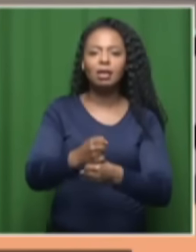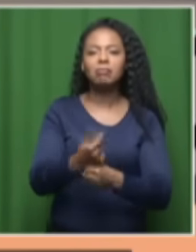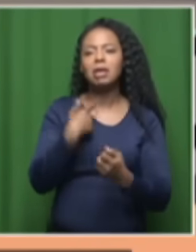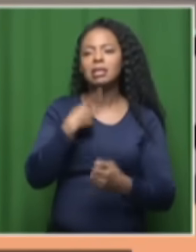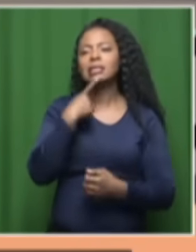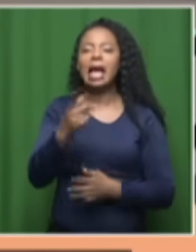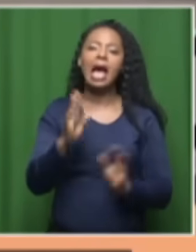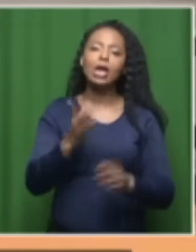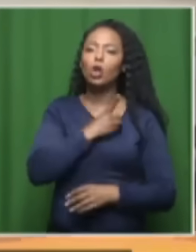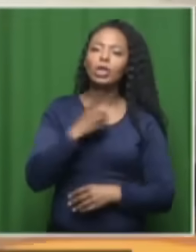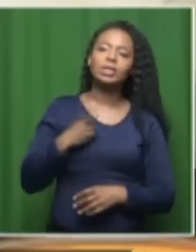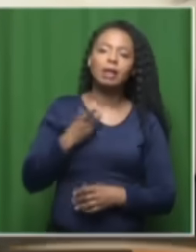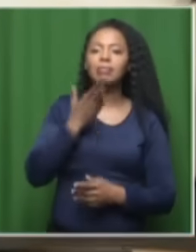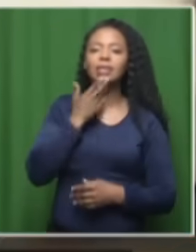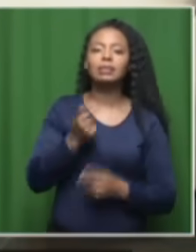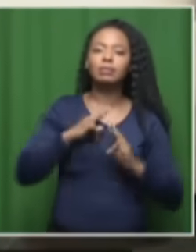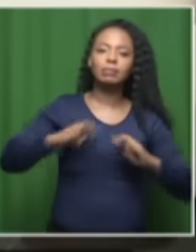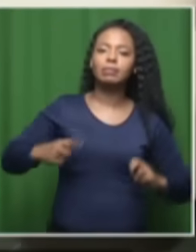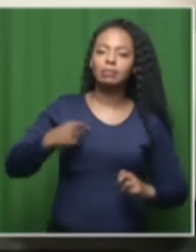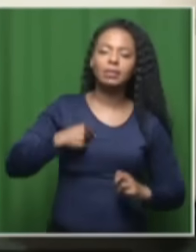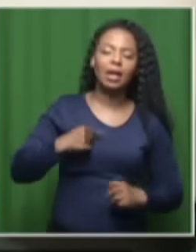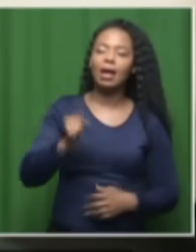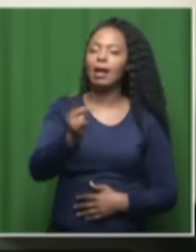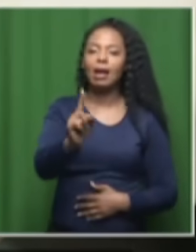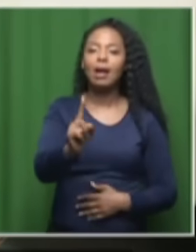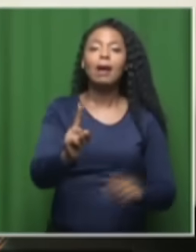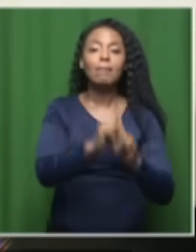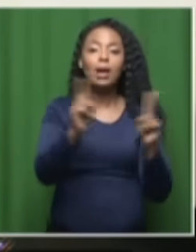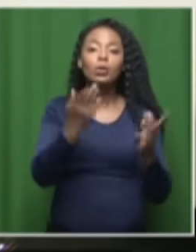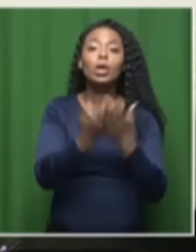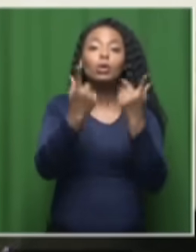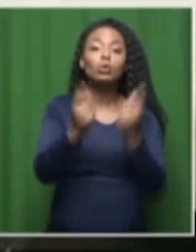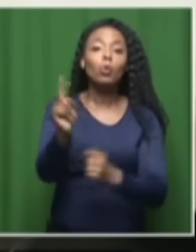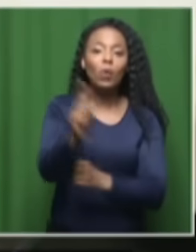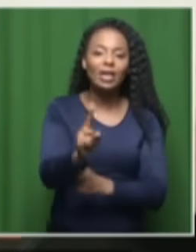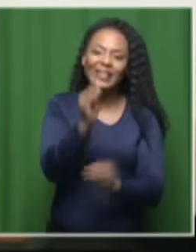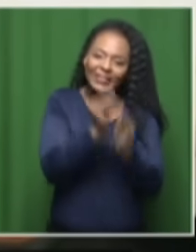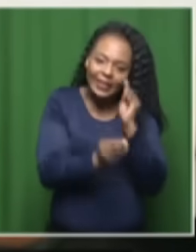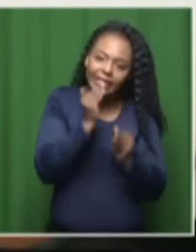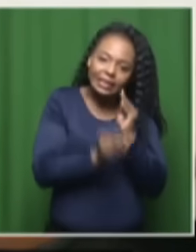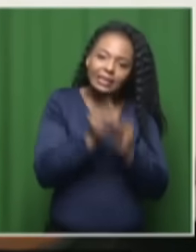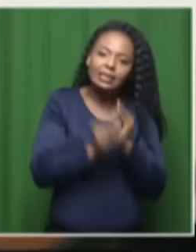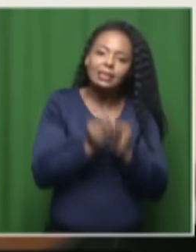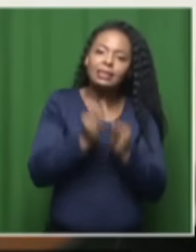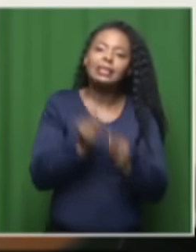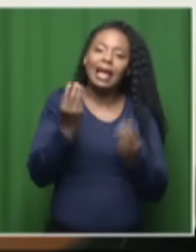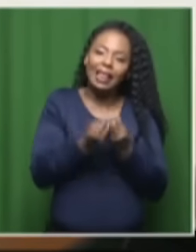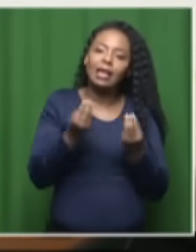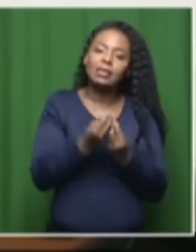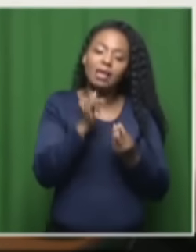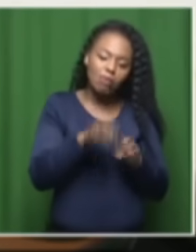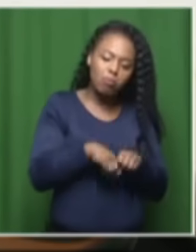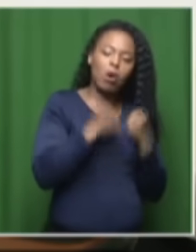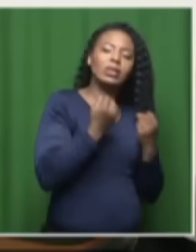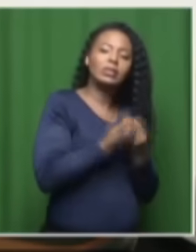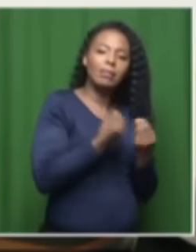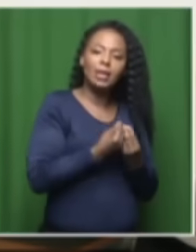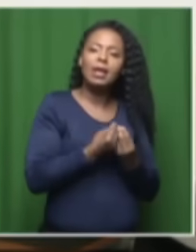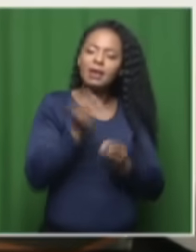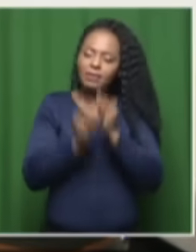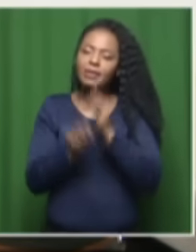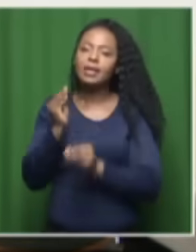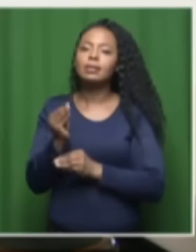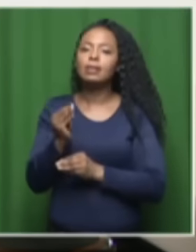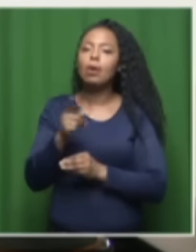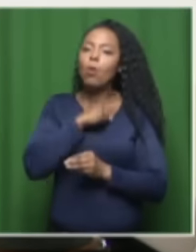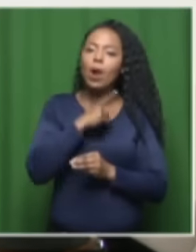maintenance. You can't catch it up. What you can do is you can fix things that broke because you didn't do the